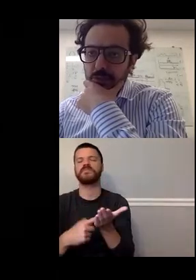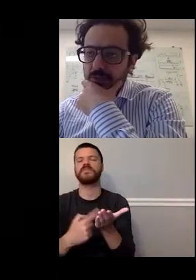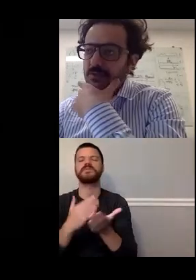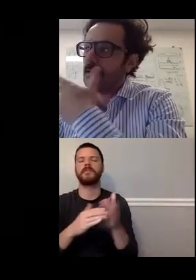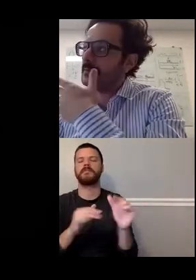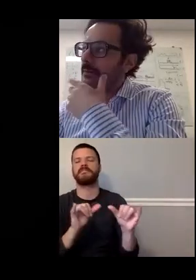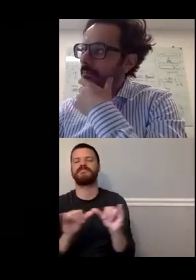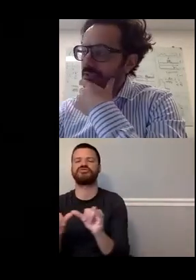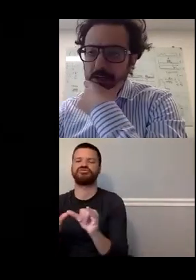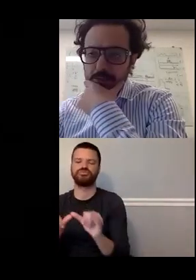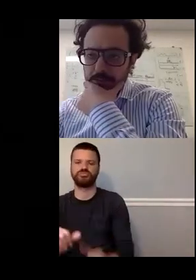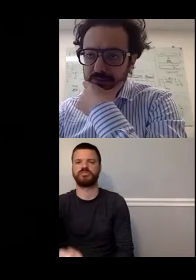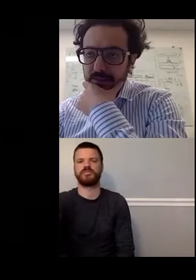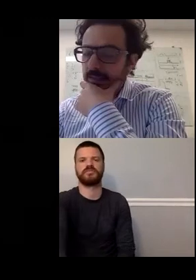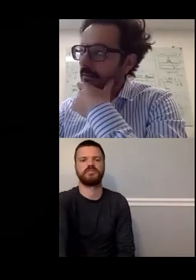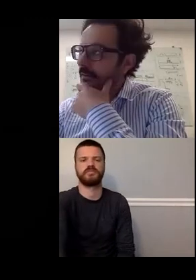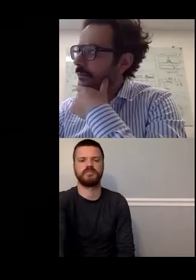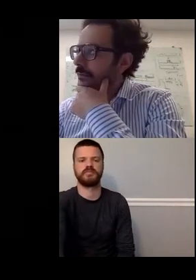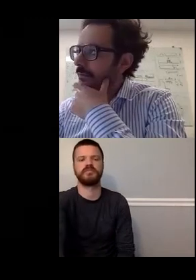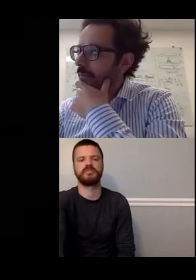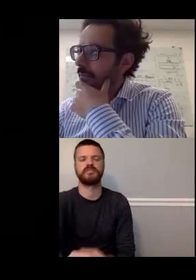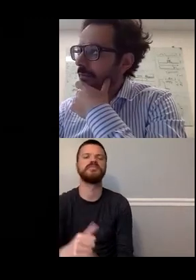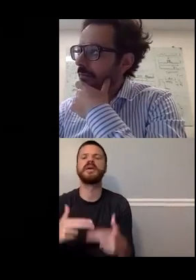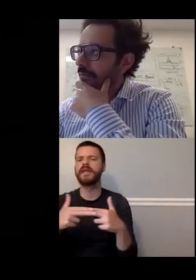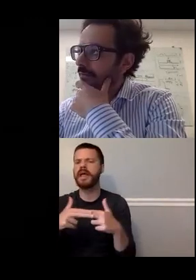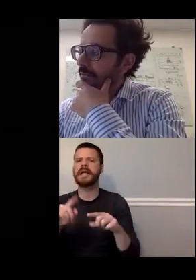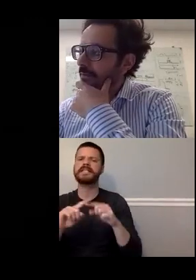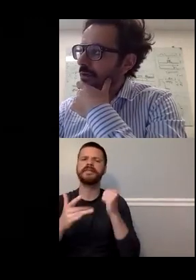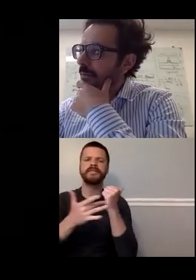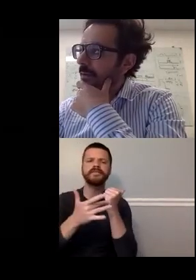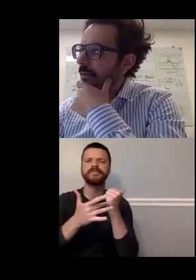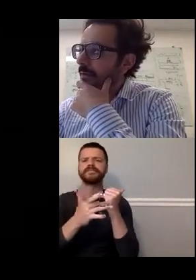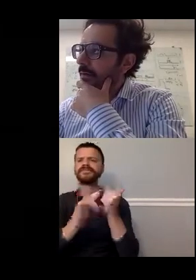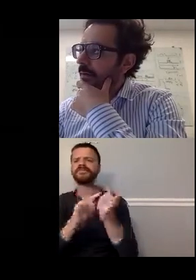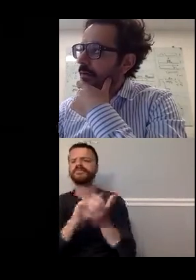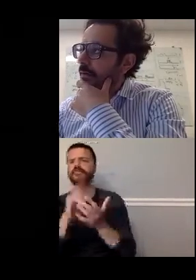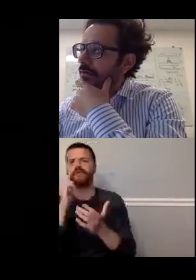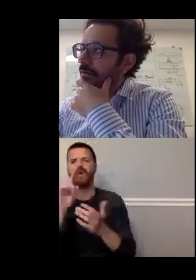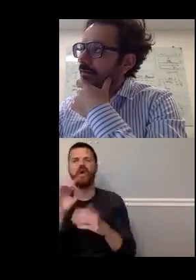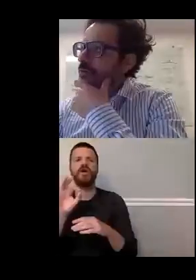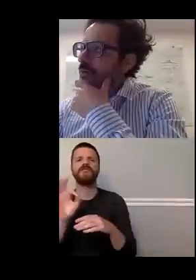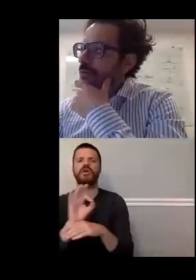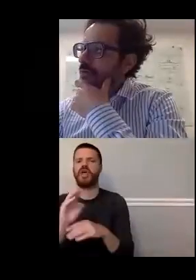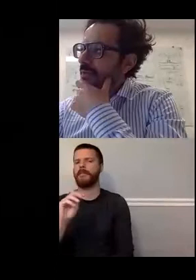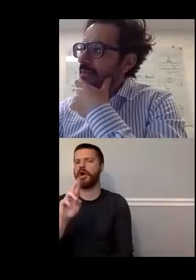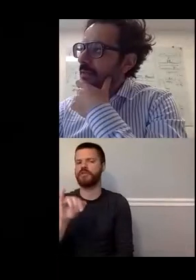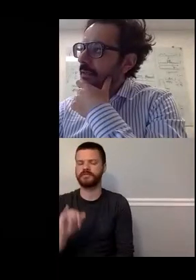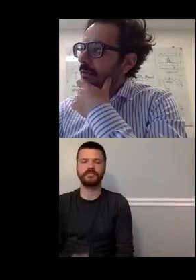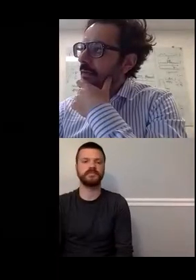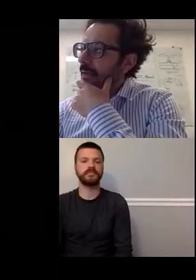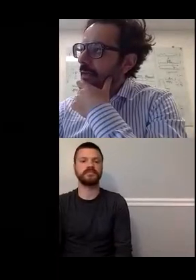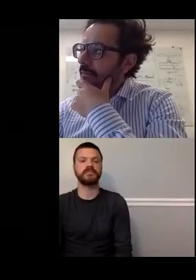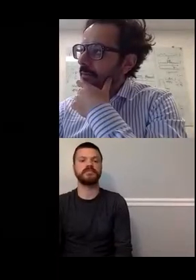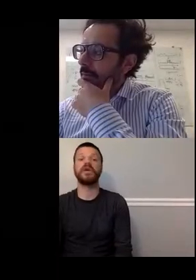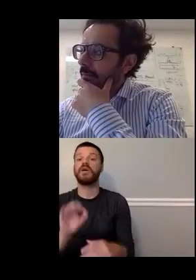imaging, just as a slide on the technique that we use in a functional MRI. So the functional measures basically